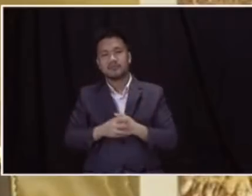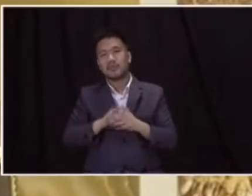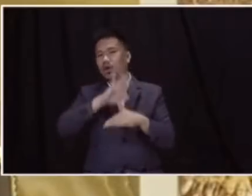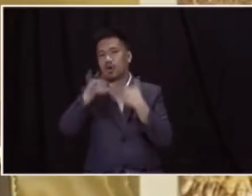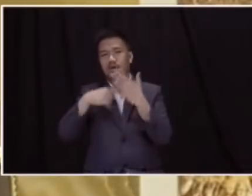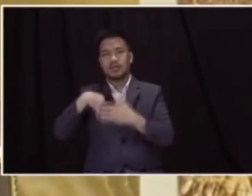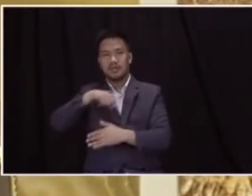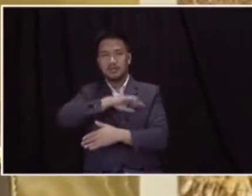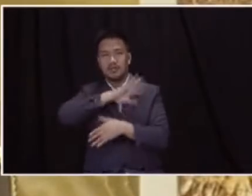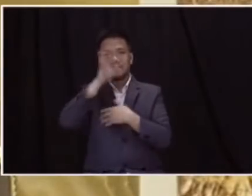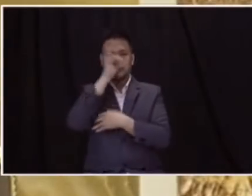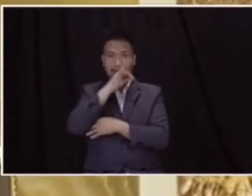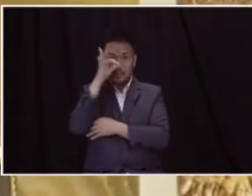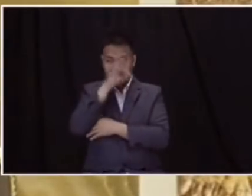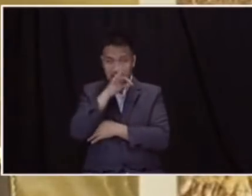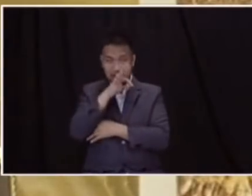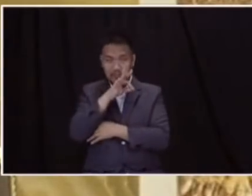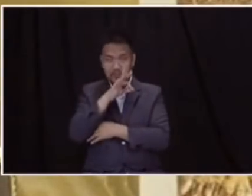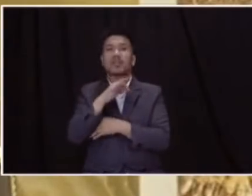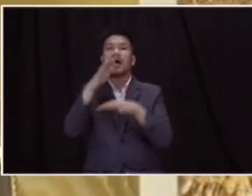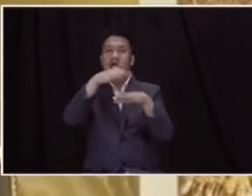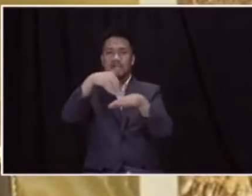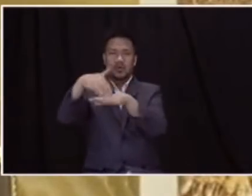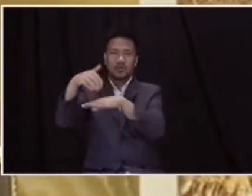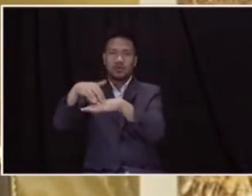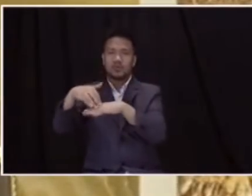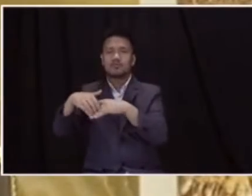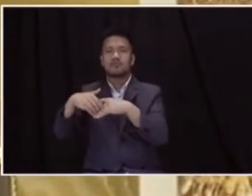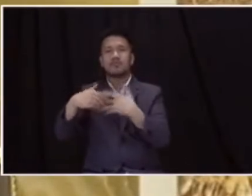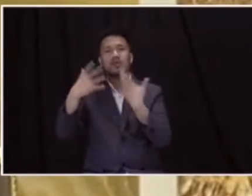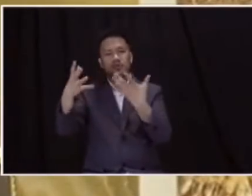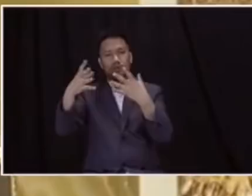of us Filipinos are called to take up